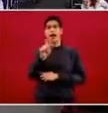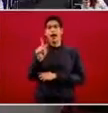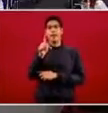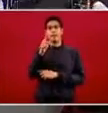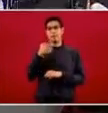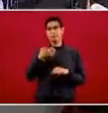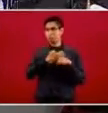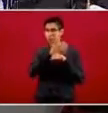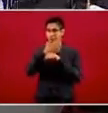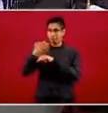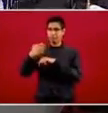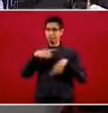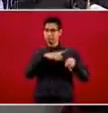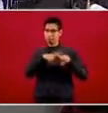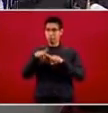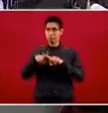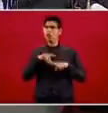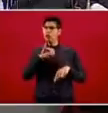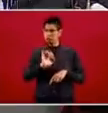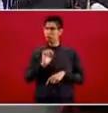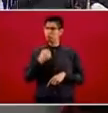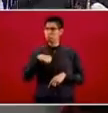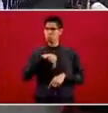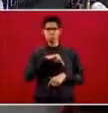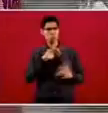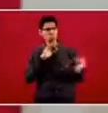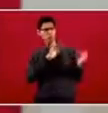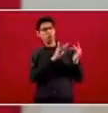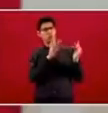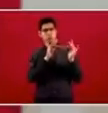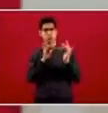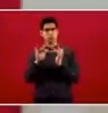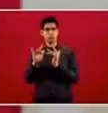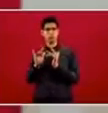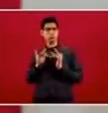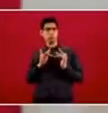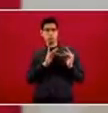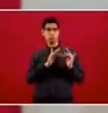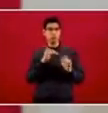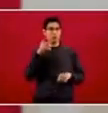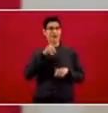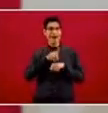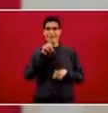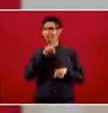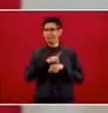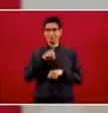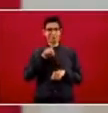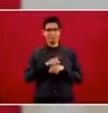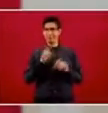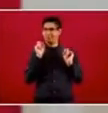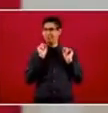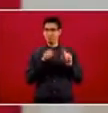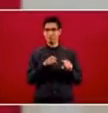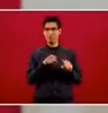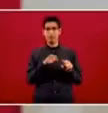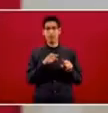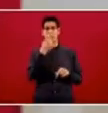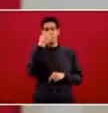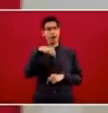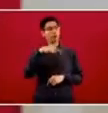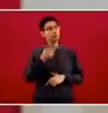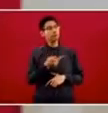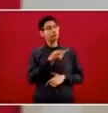And talking about the use of different apps in different states, we'll definitely be in touch, and we are in touch with the developers of different